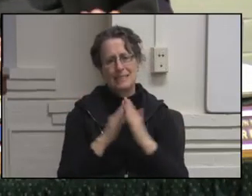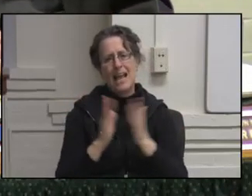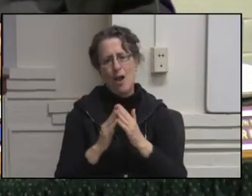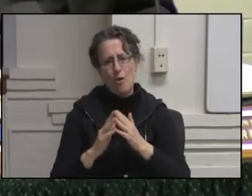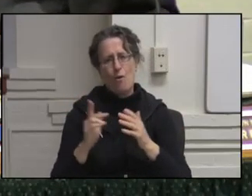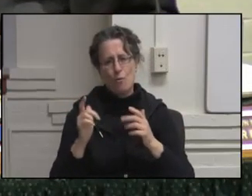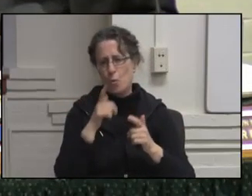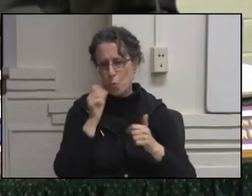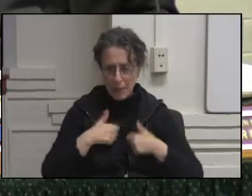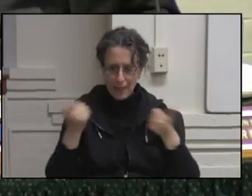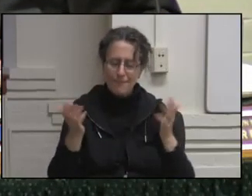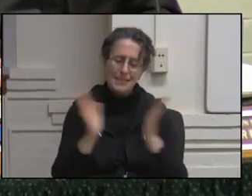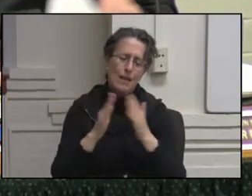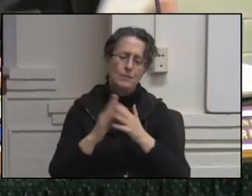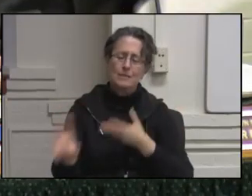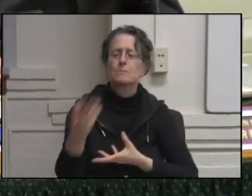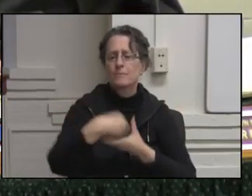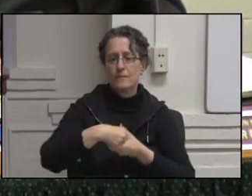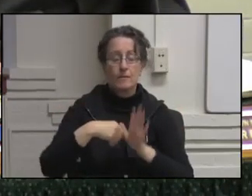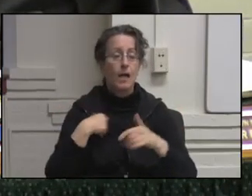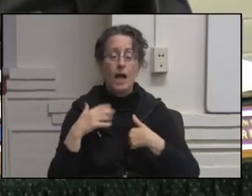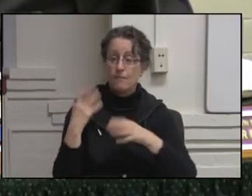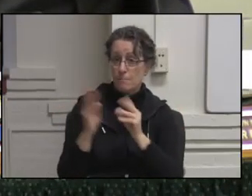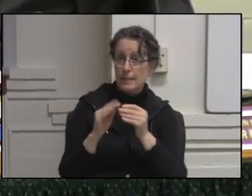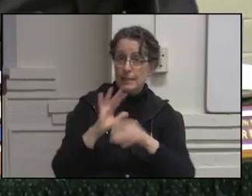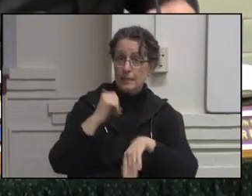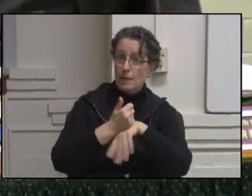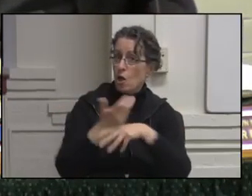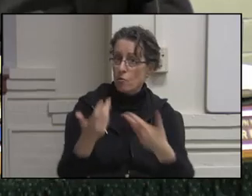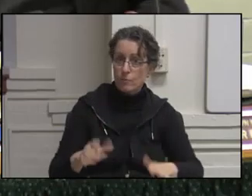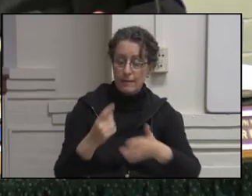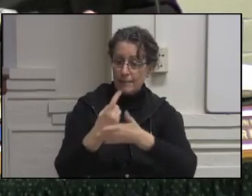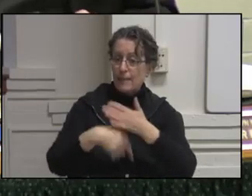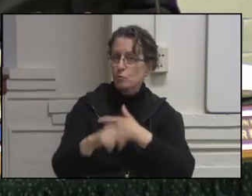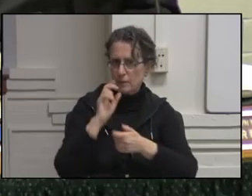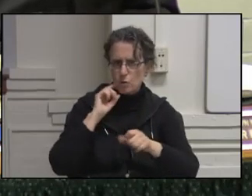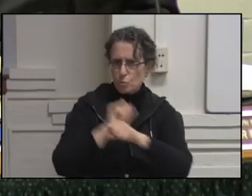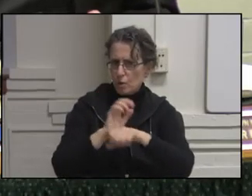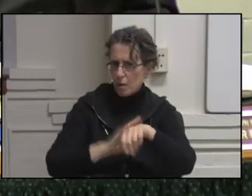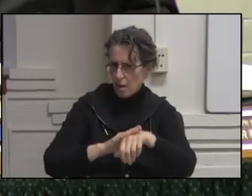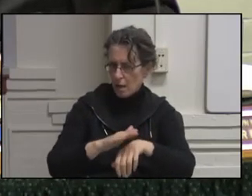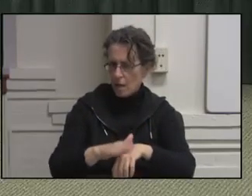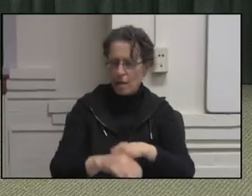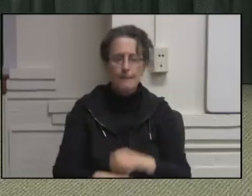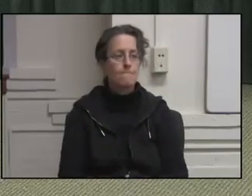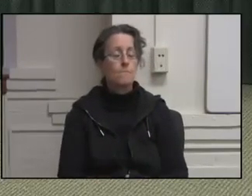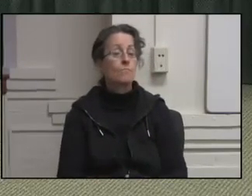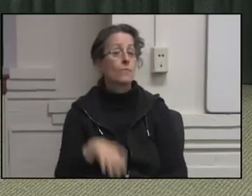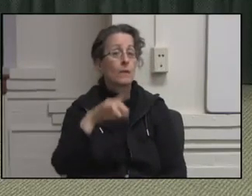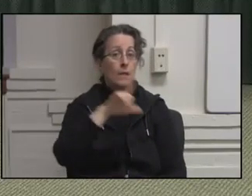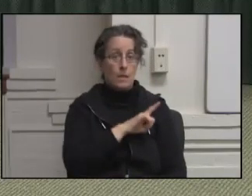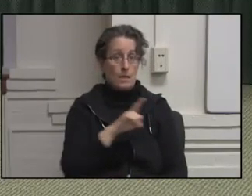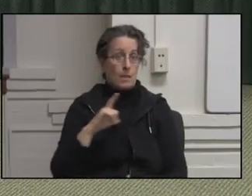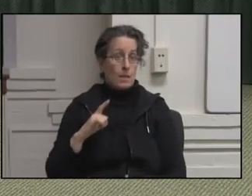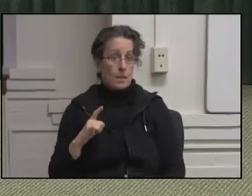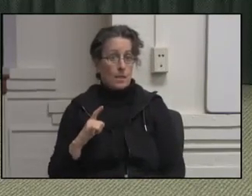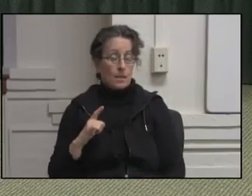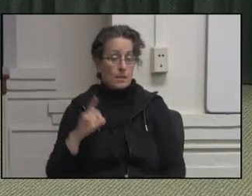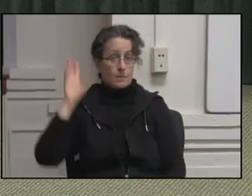it. Like we actually have a meeting scheduled for next week. One more specific thing. David? Yeah, the legislature, this is a